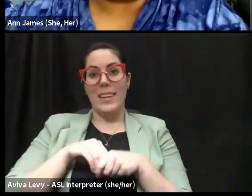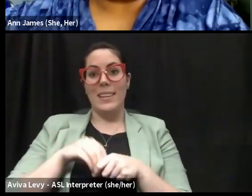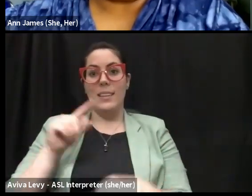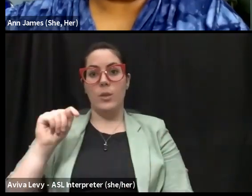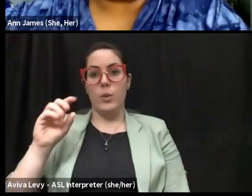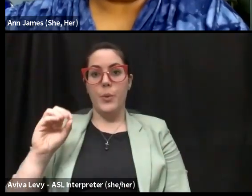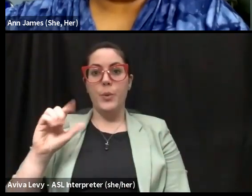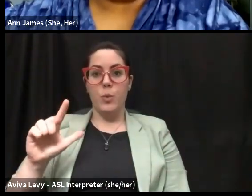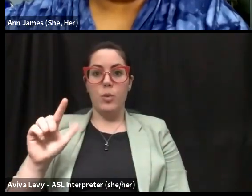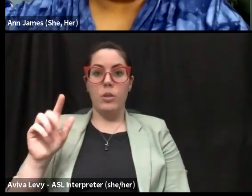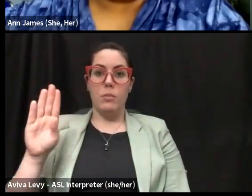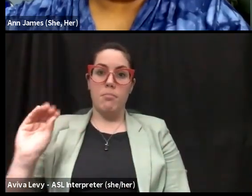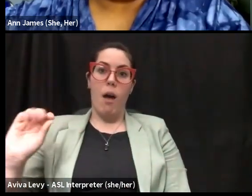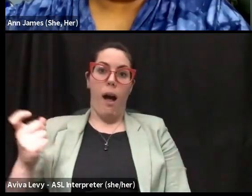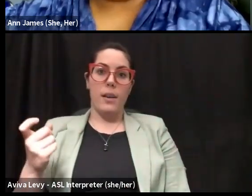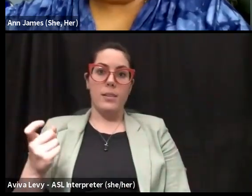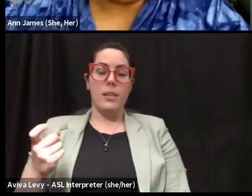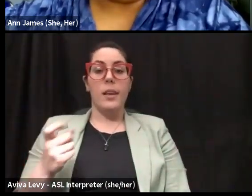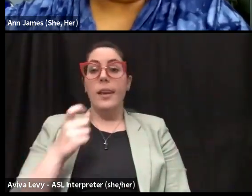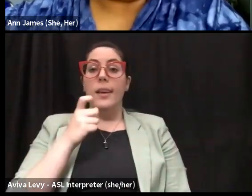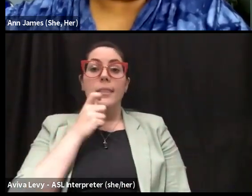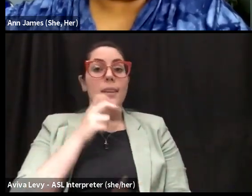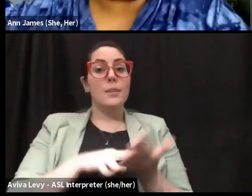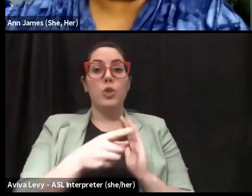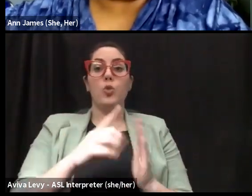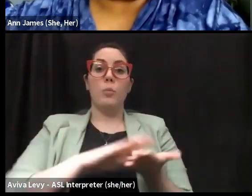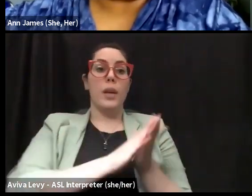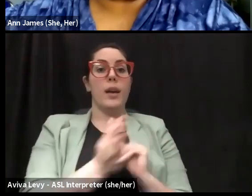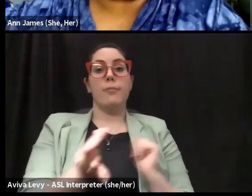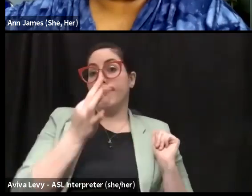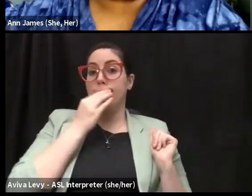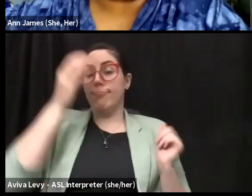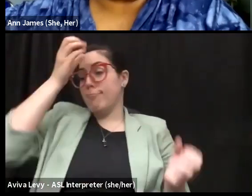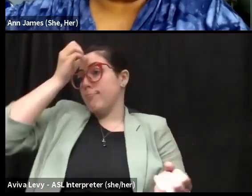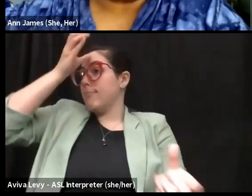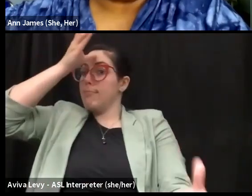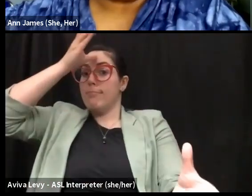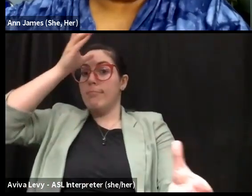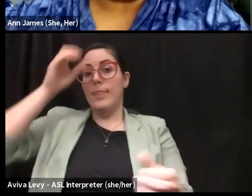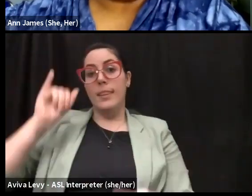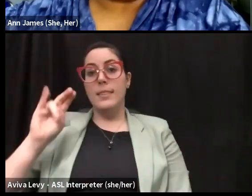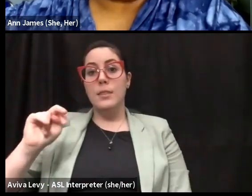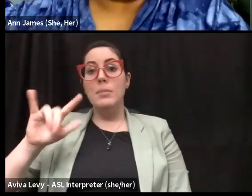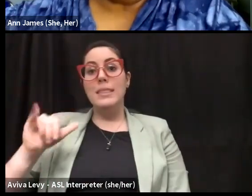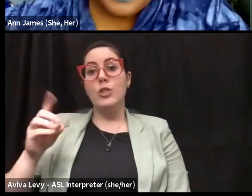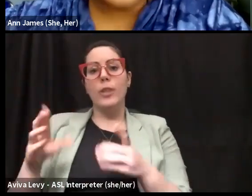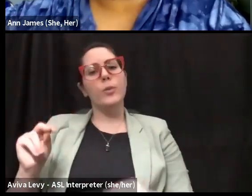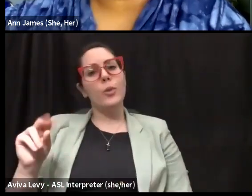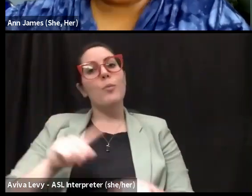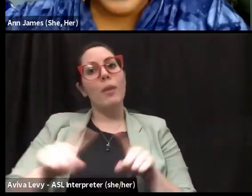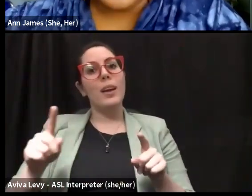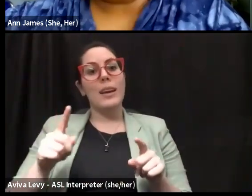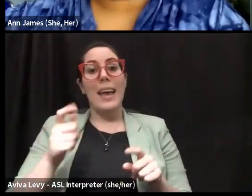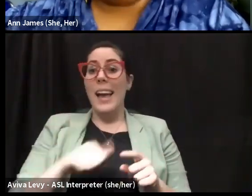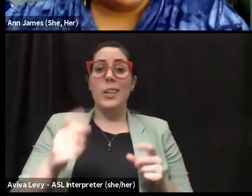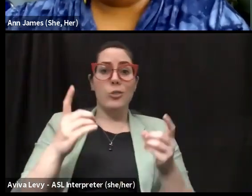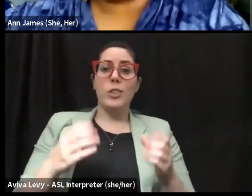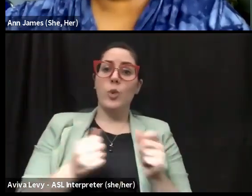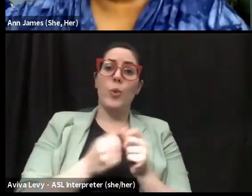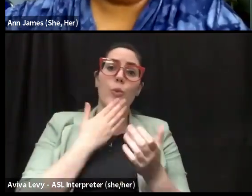It doesn't make you an intimacy director, but I think it's just like, a director who has a few basic skills around like fight